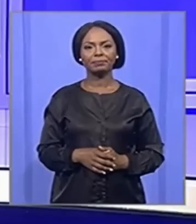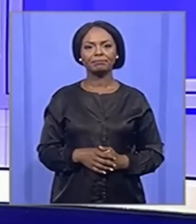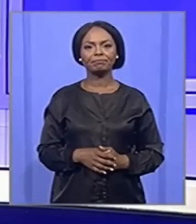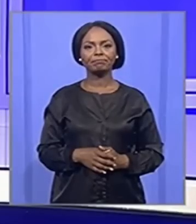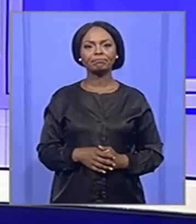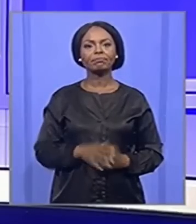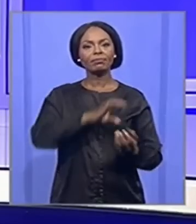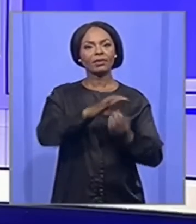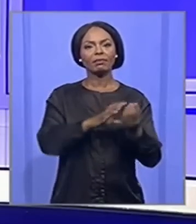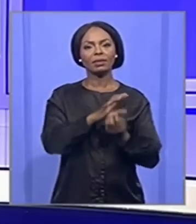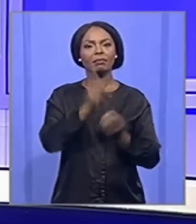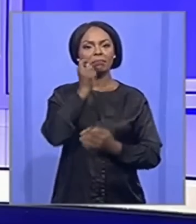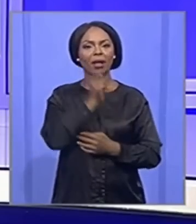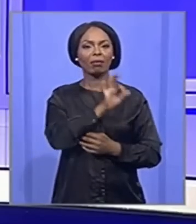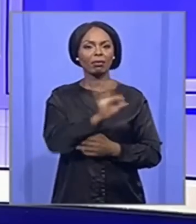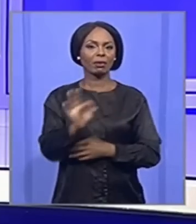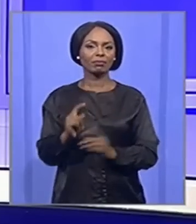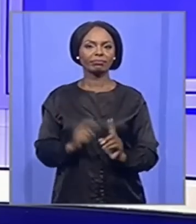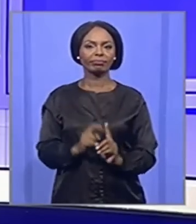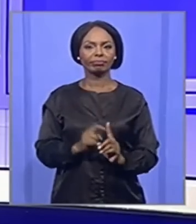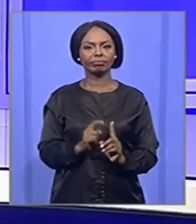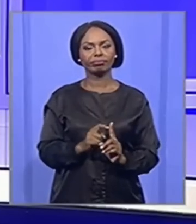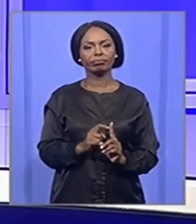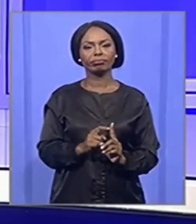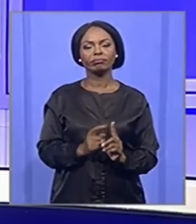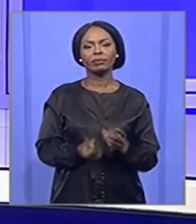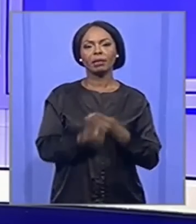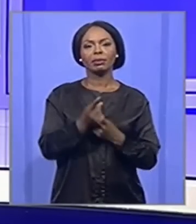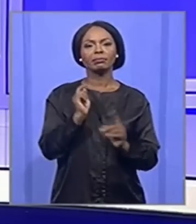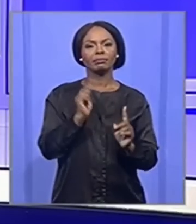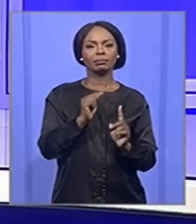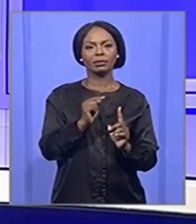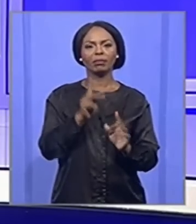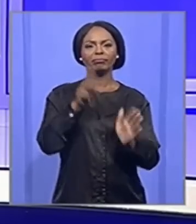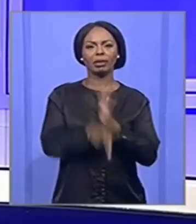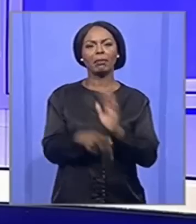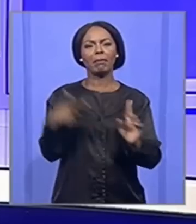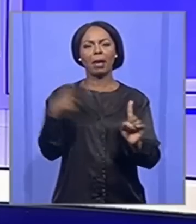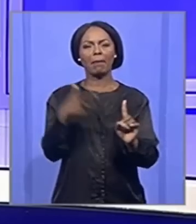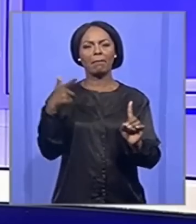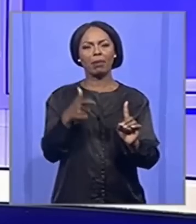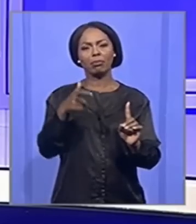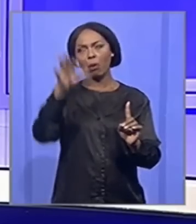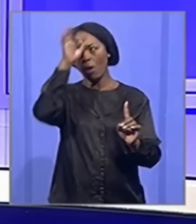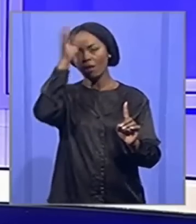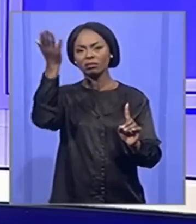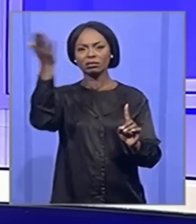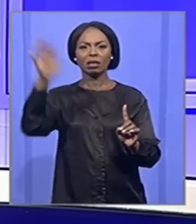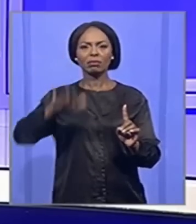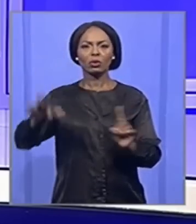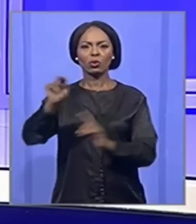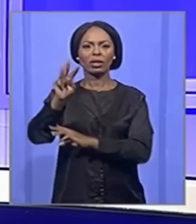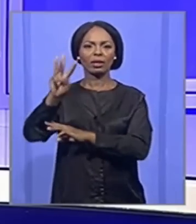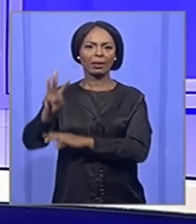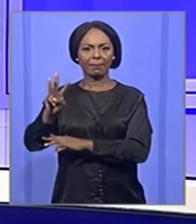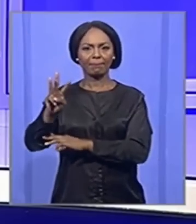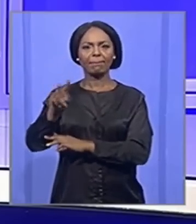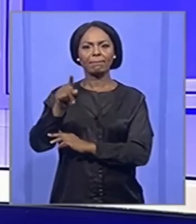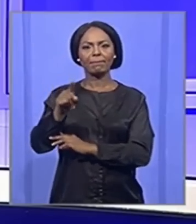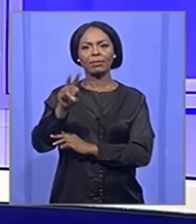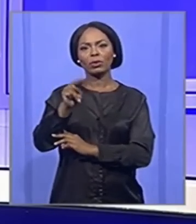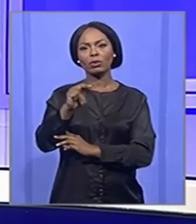Lelapa la monna ya dilemo di 33 eo ho tlalewang a bolailwe ka uthungwa ke mapolesa Khalishiwe Kimberley provinseng ya